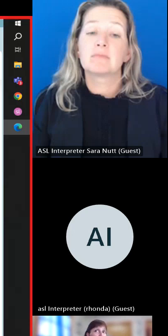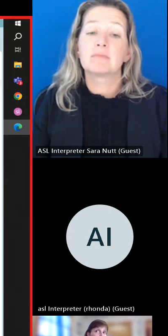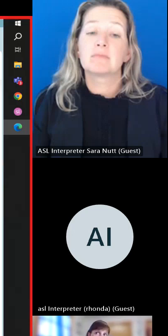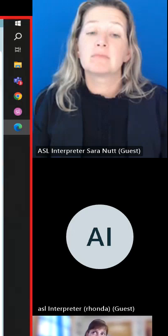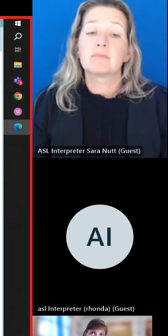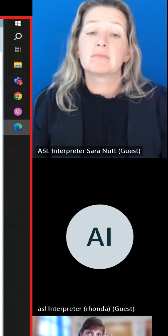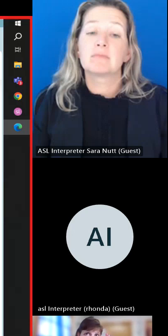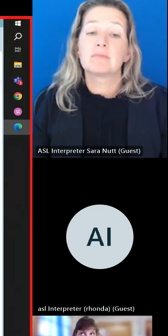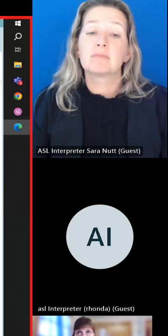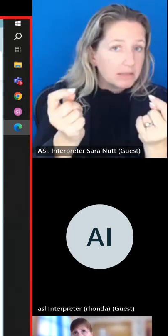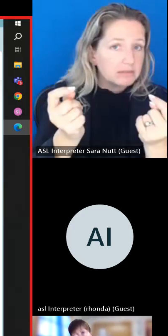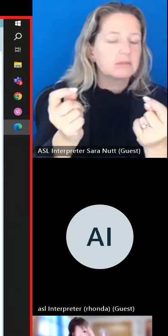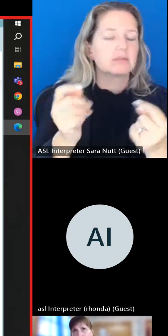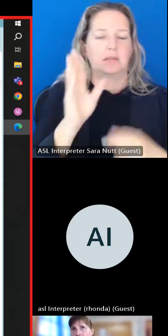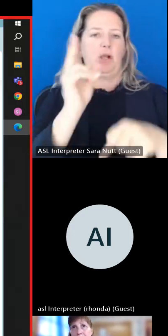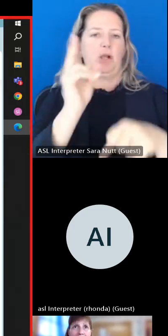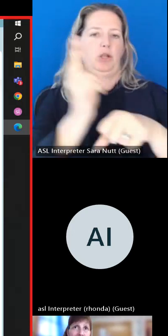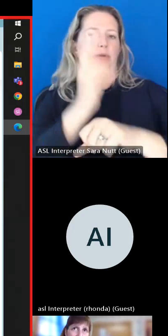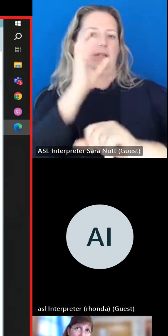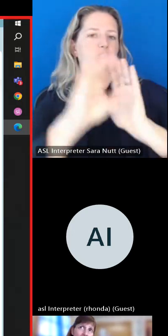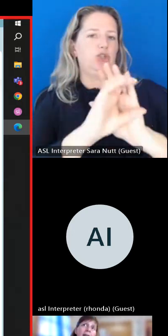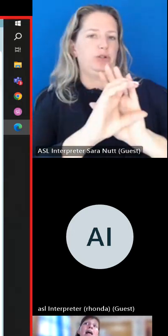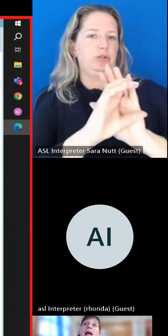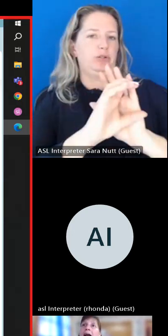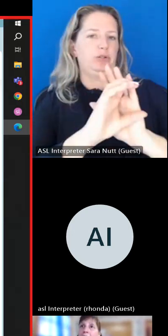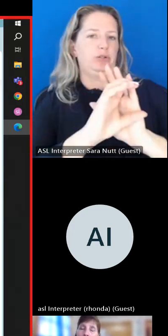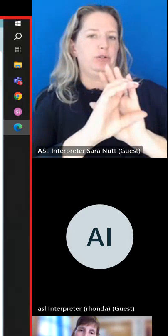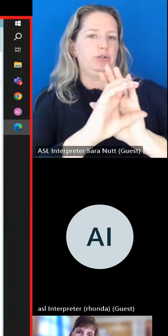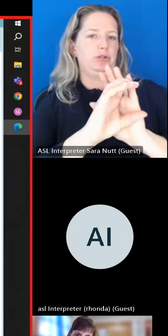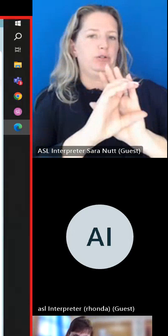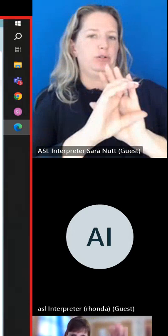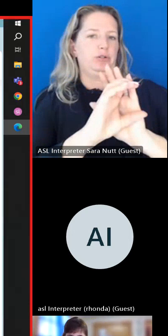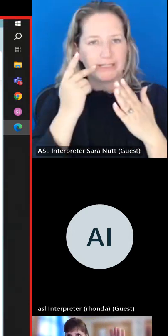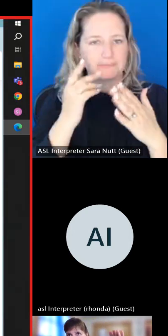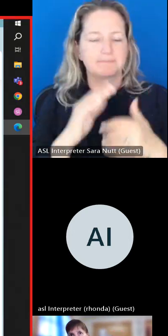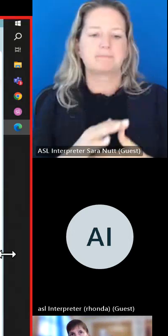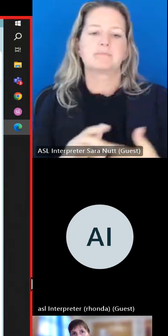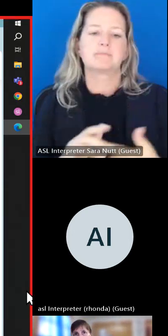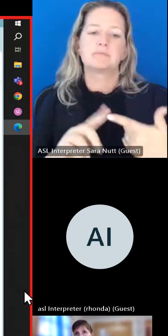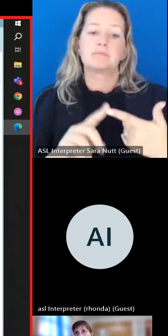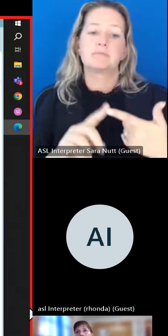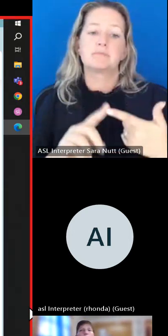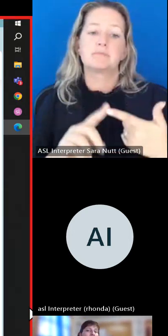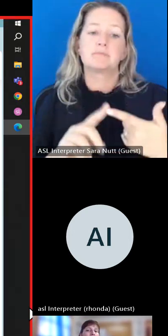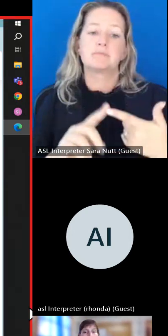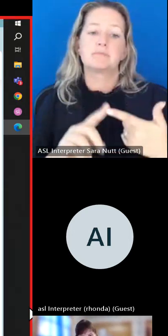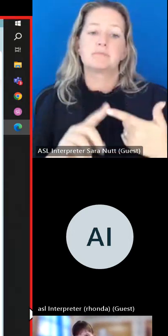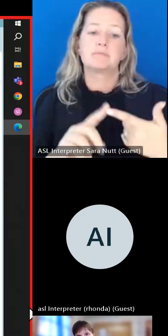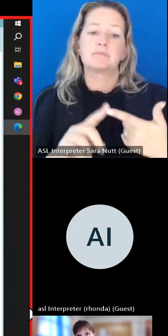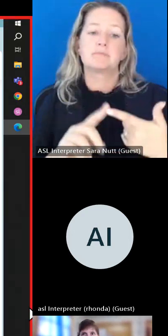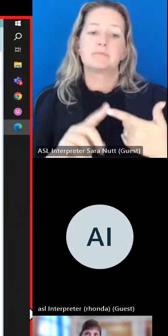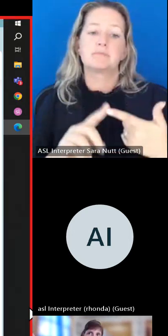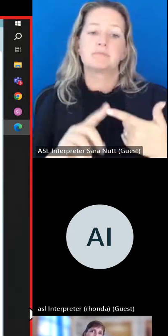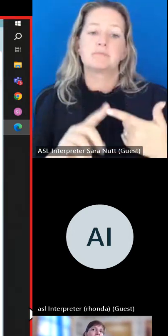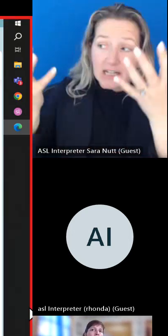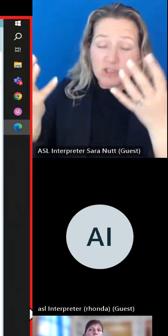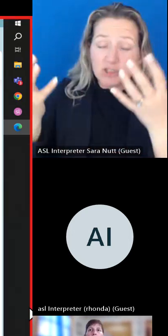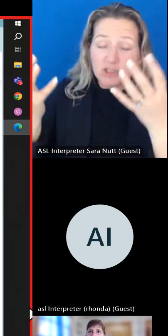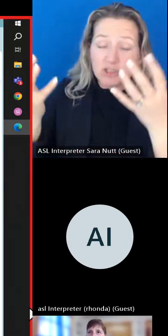to use a picture or a portrait, he says here. How much, you can use a chart, where is a